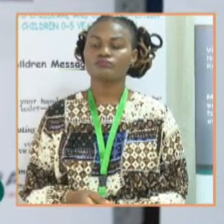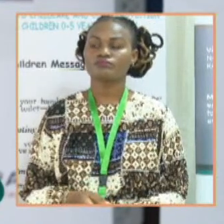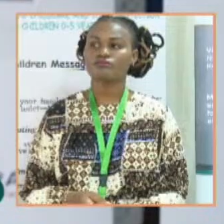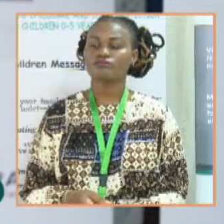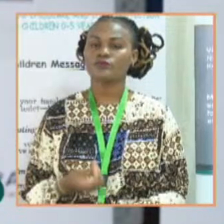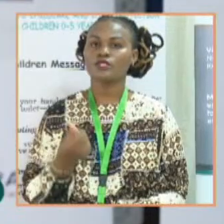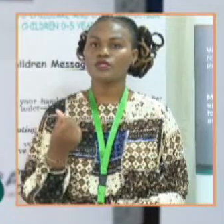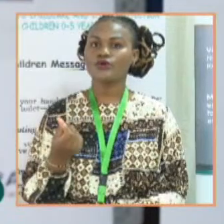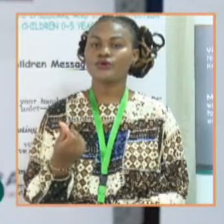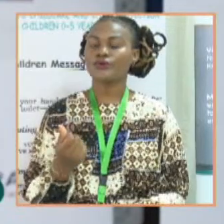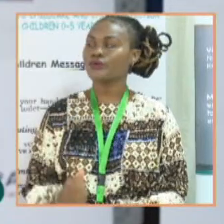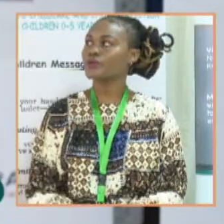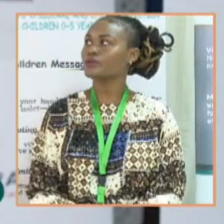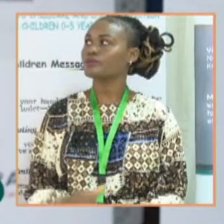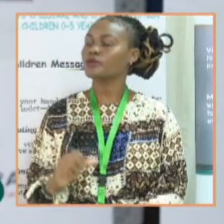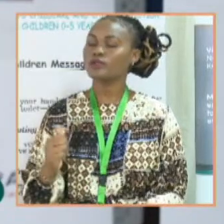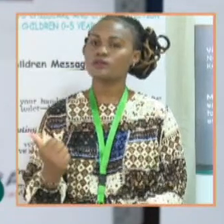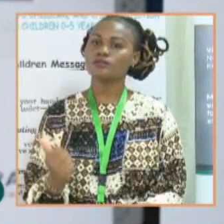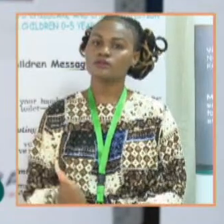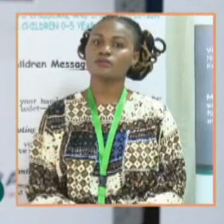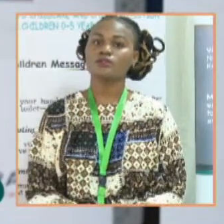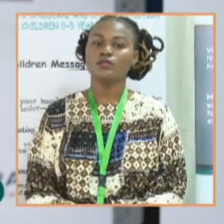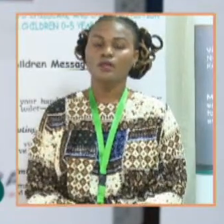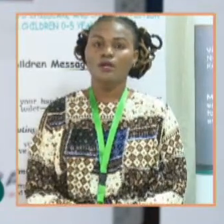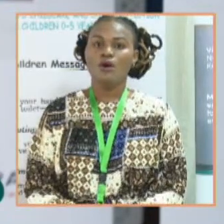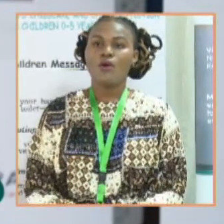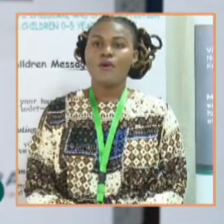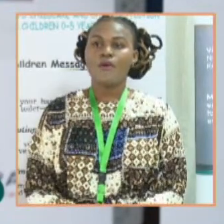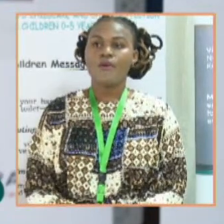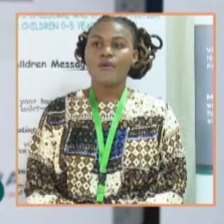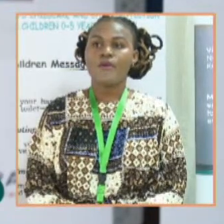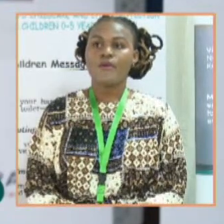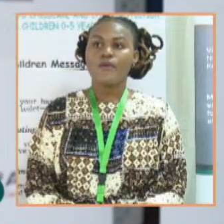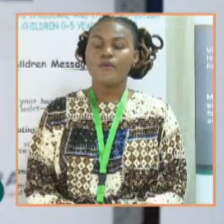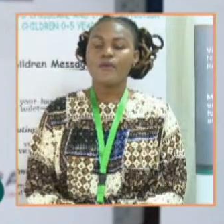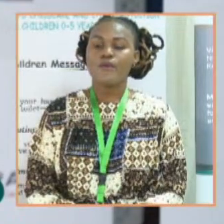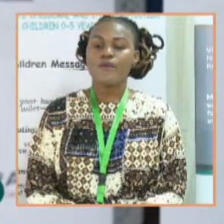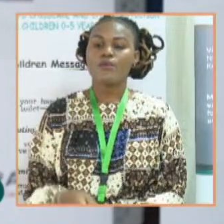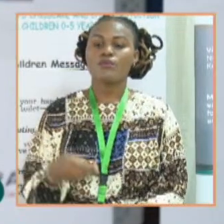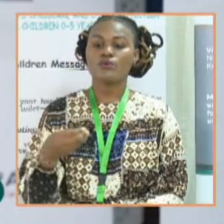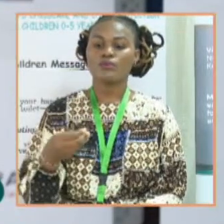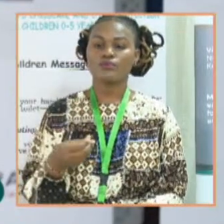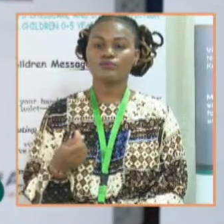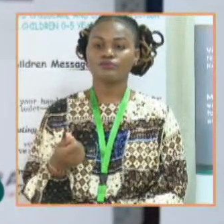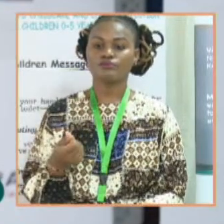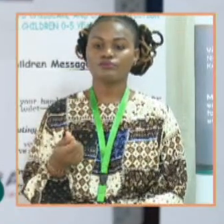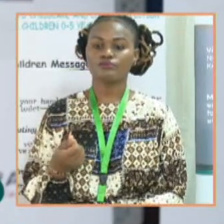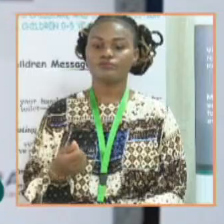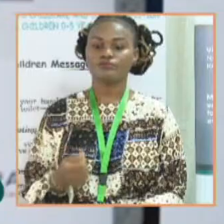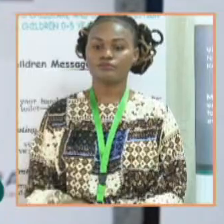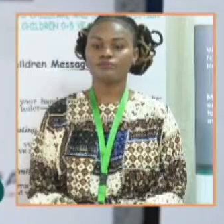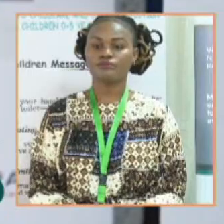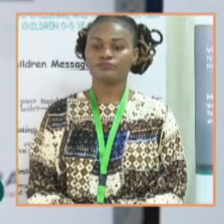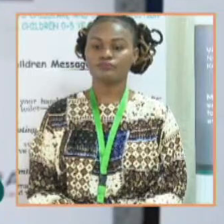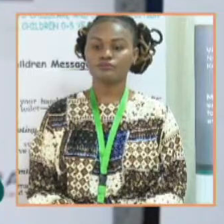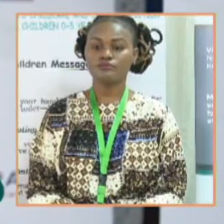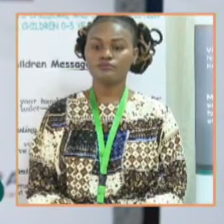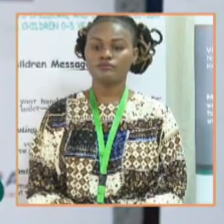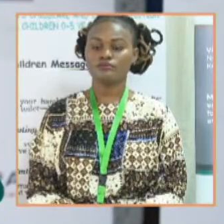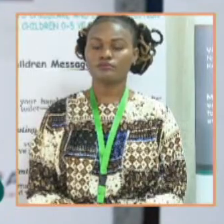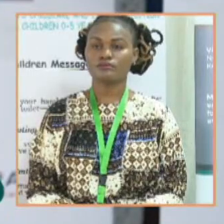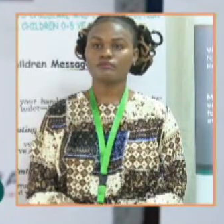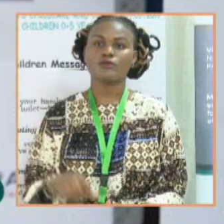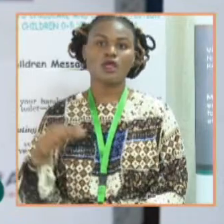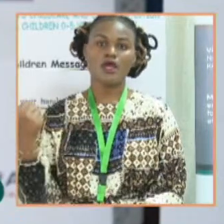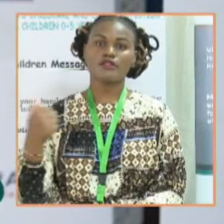all the budget, or the money that was allocated, but you find it in only 1 year. And then when you move across the rest of the